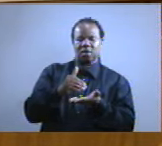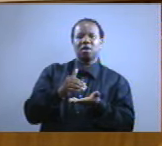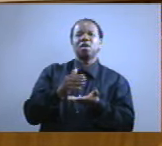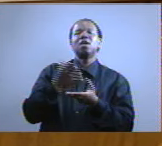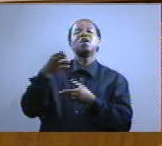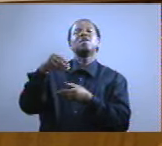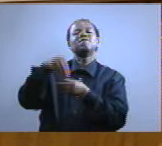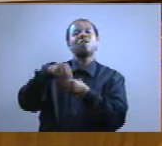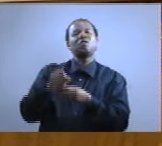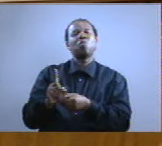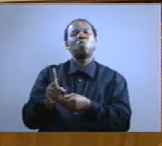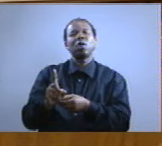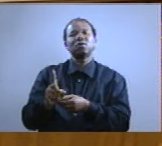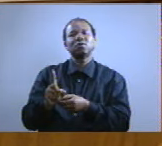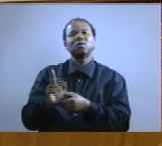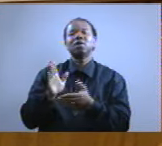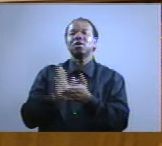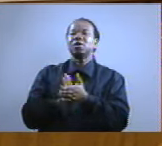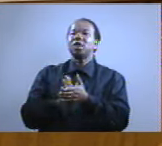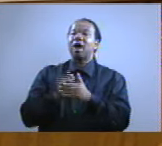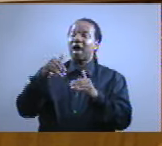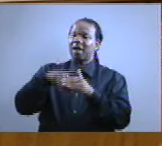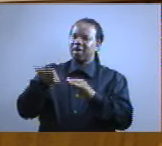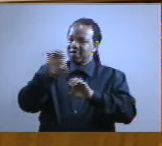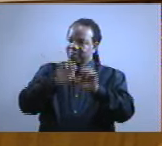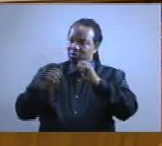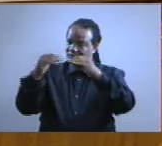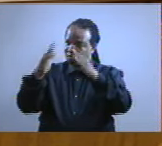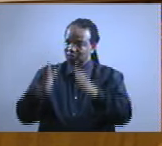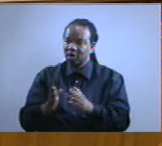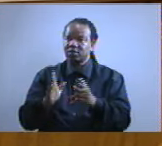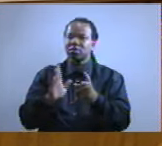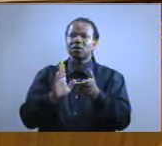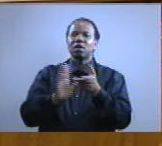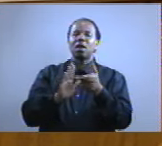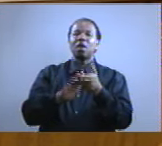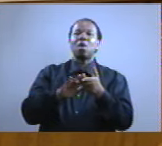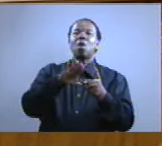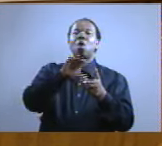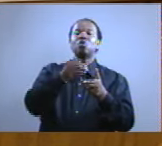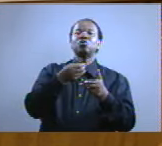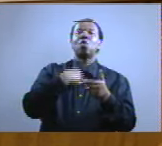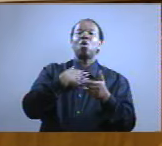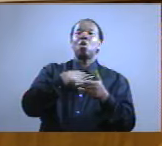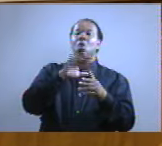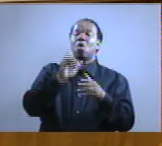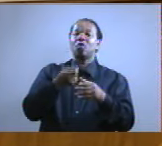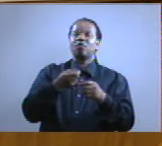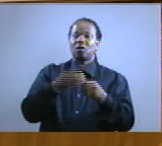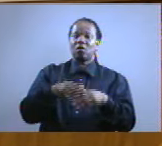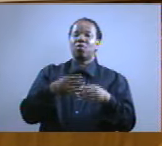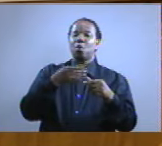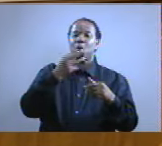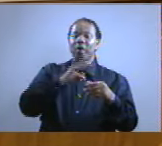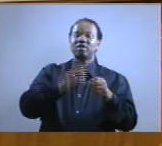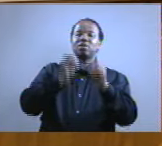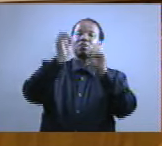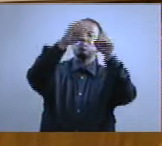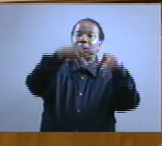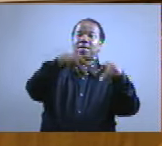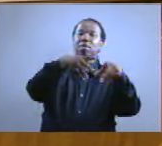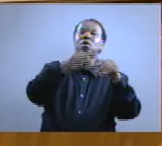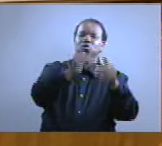detecting undervaluation and the administration of anti-dumping duties, providing for opportunities